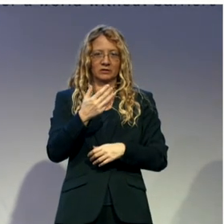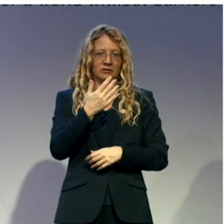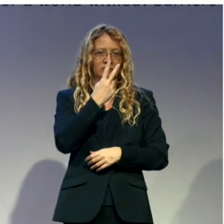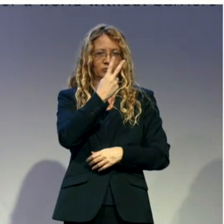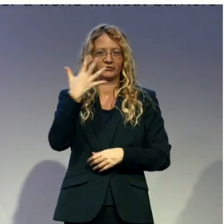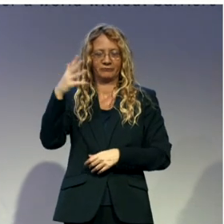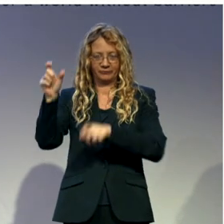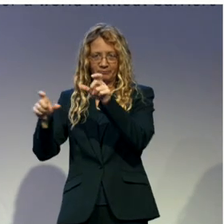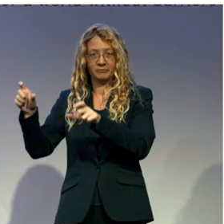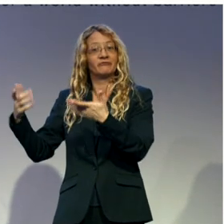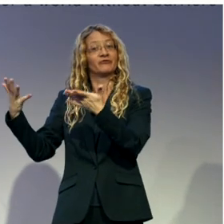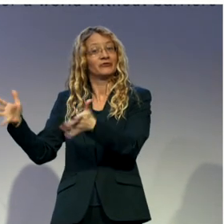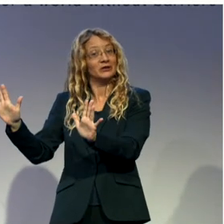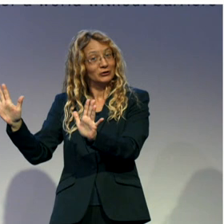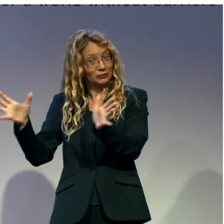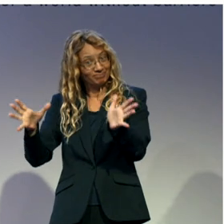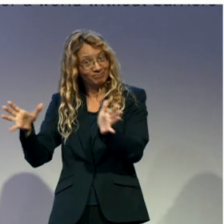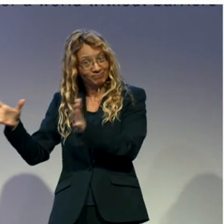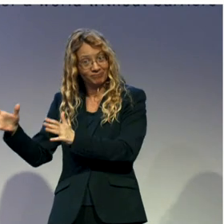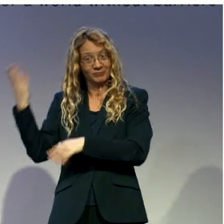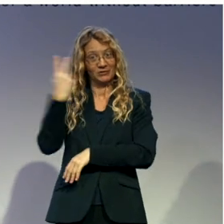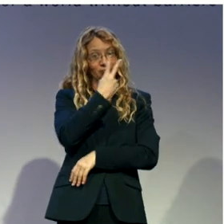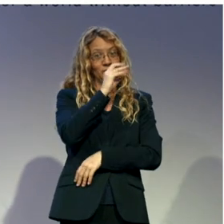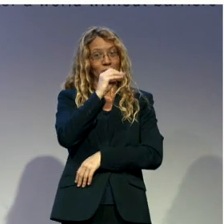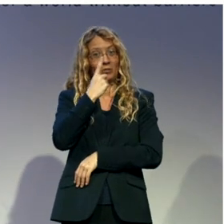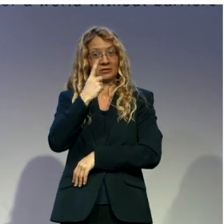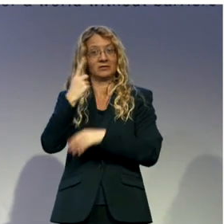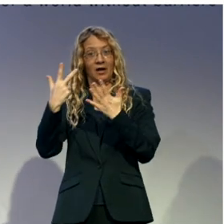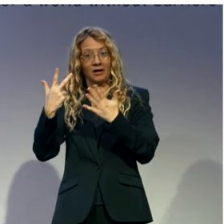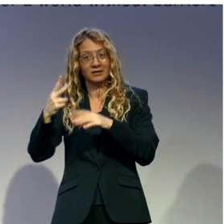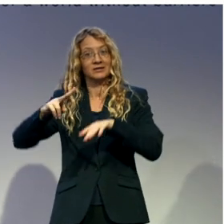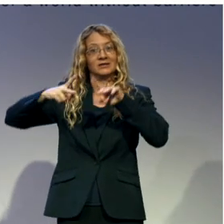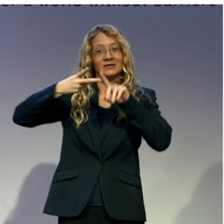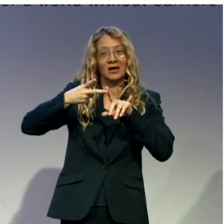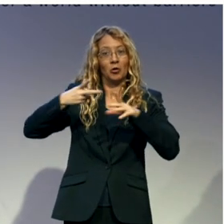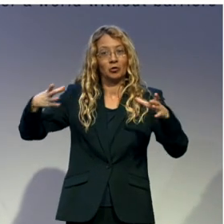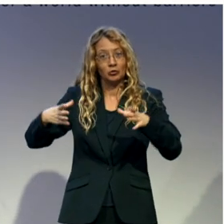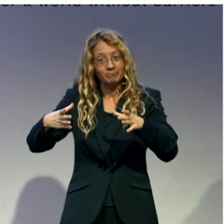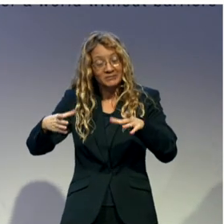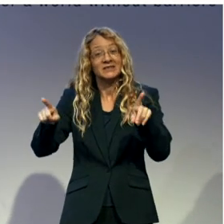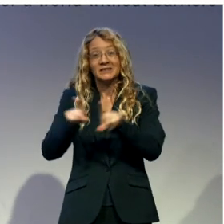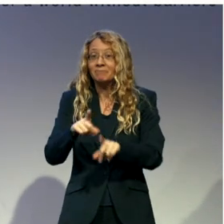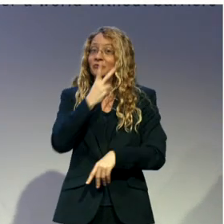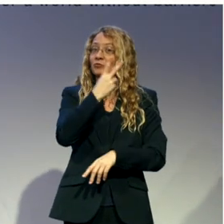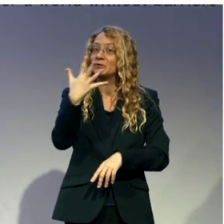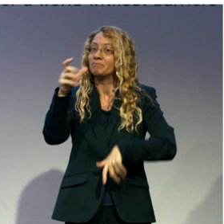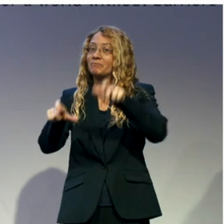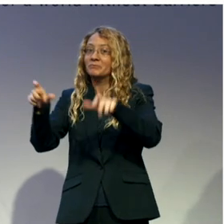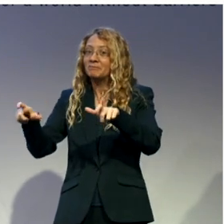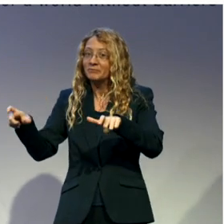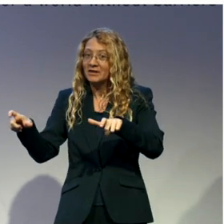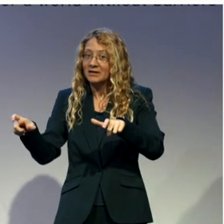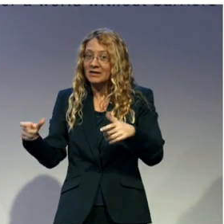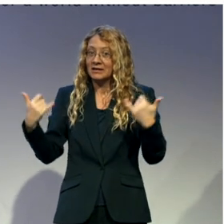year, we recruited a new cohort of about 25 women. So we now have a large group of women, and we are covering almost